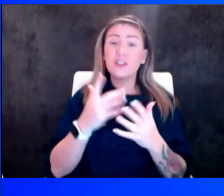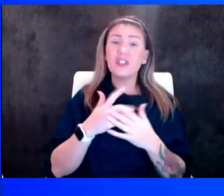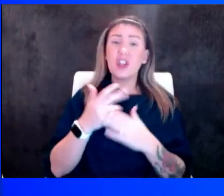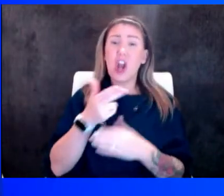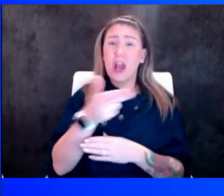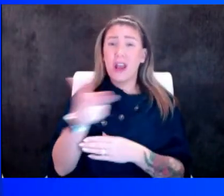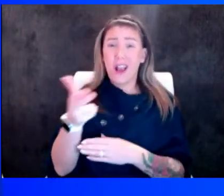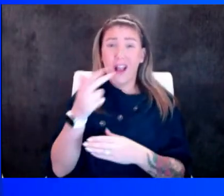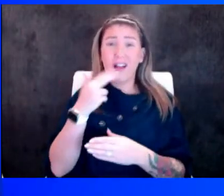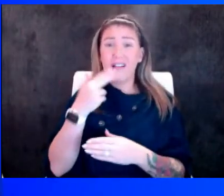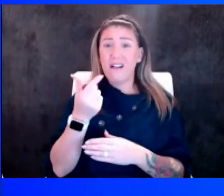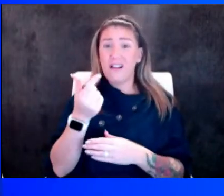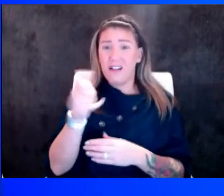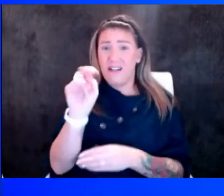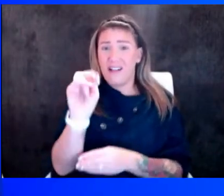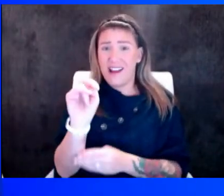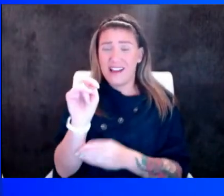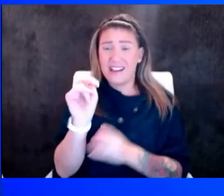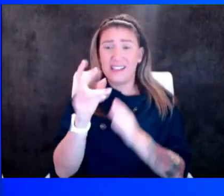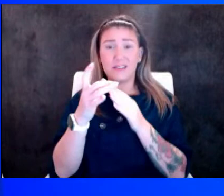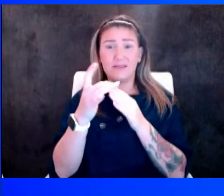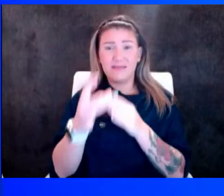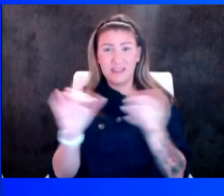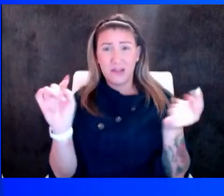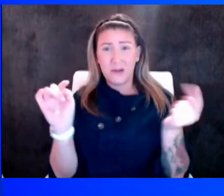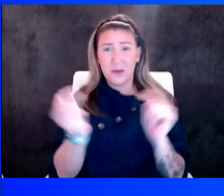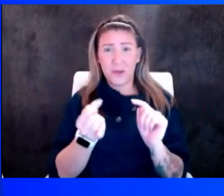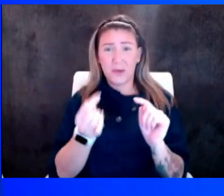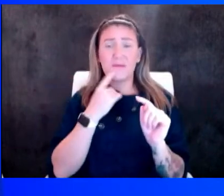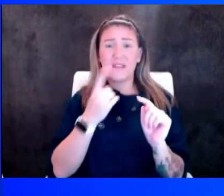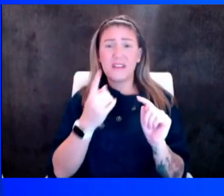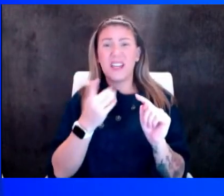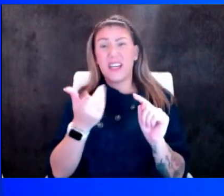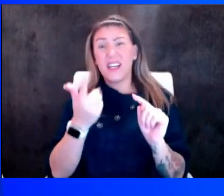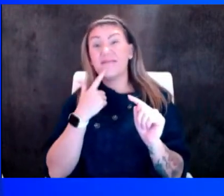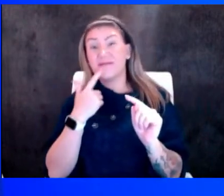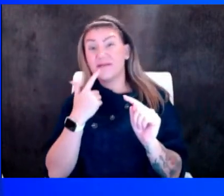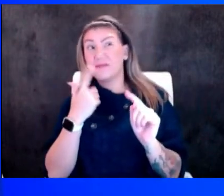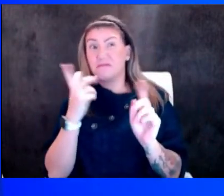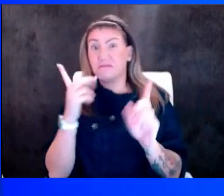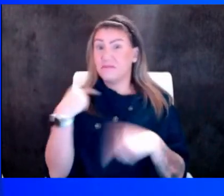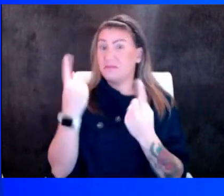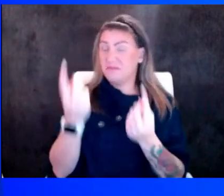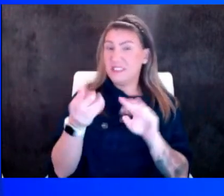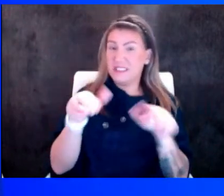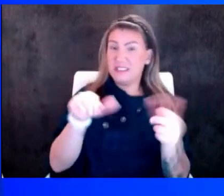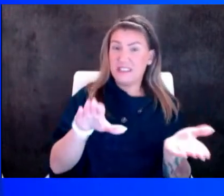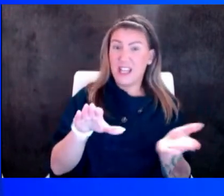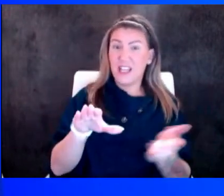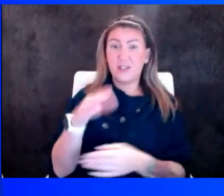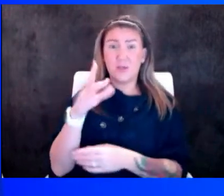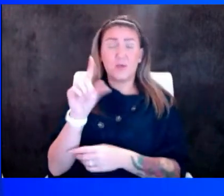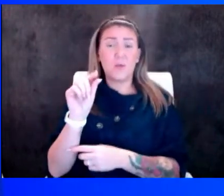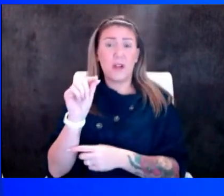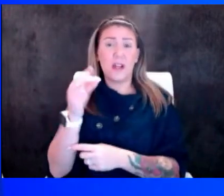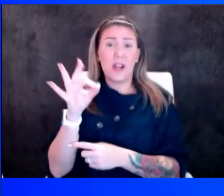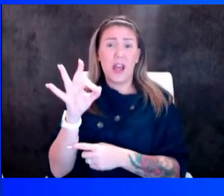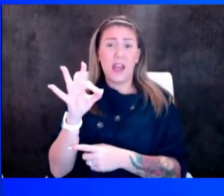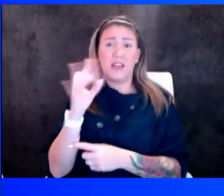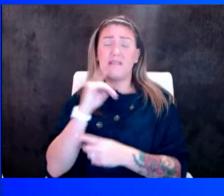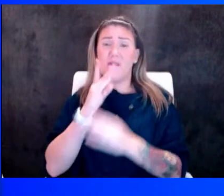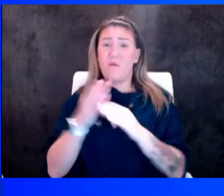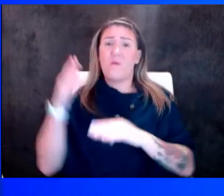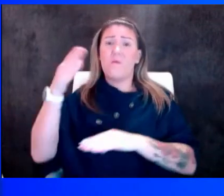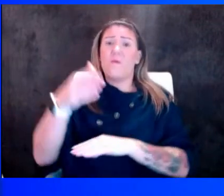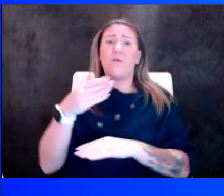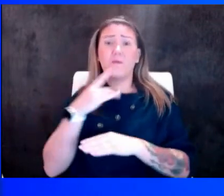become the leading cause of injury-related deaths since 2019. They surpassed motor vehicle crash injuries, which have long